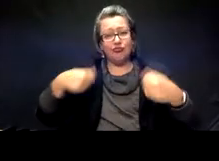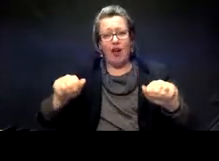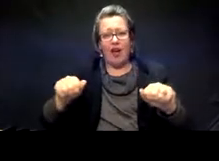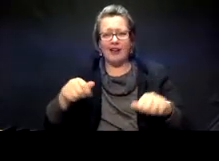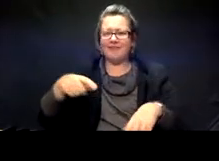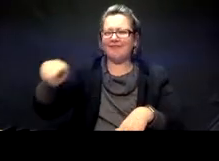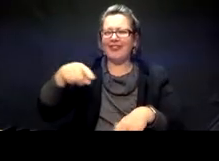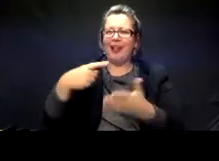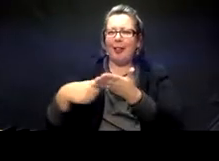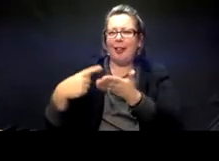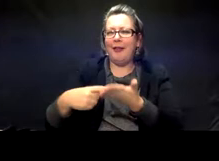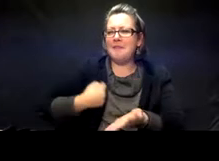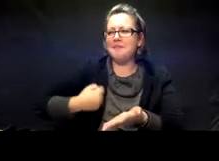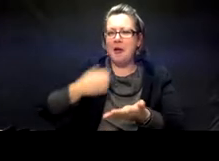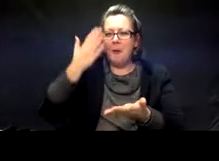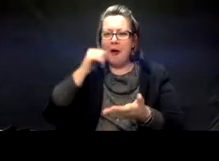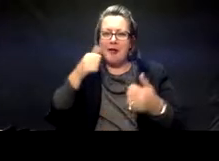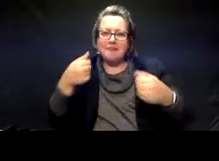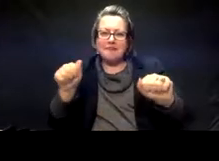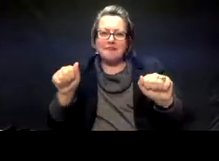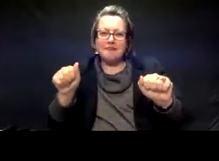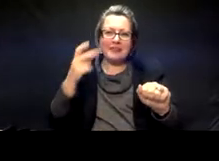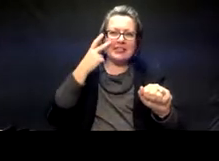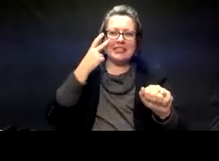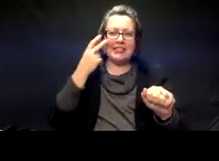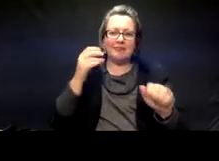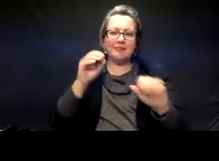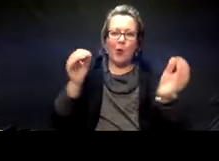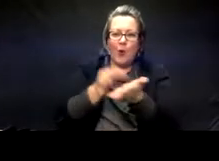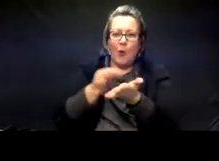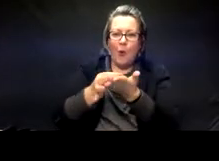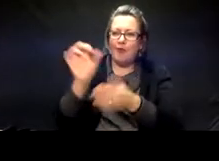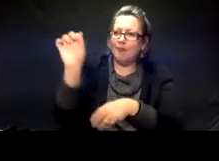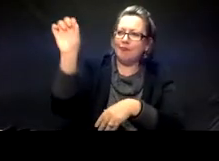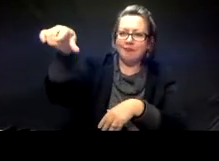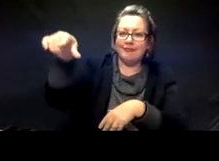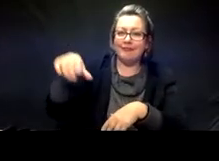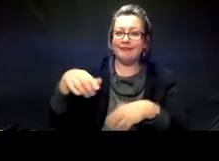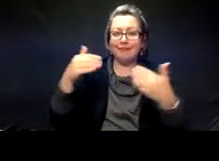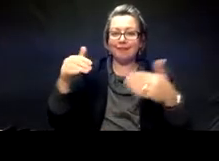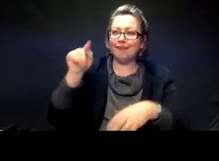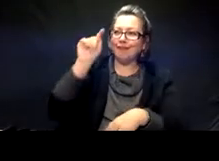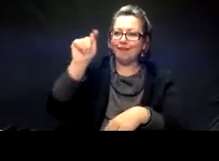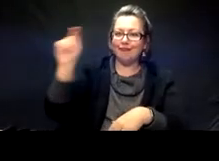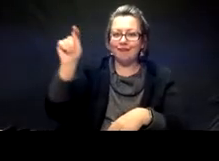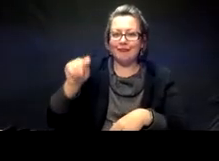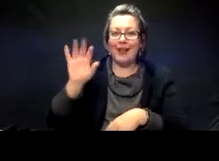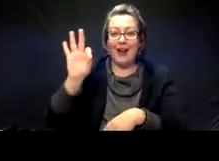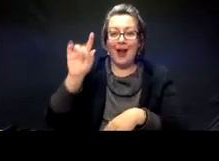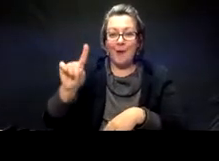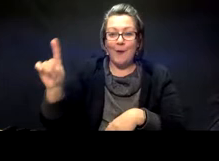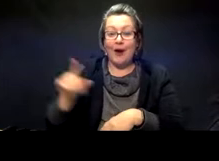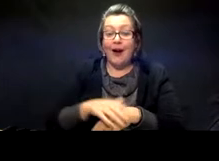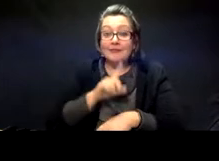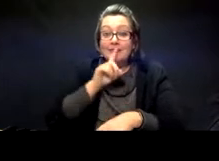payphone. And they were talking about, a dare. Why don't we try to see, without any coins,